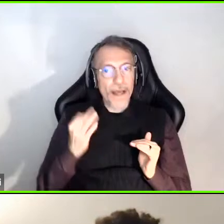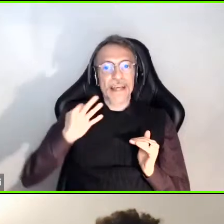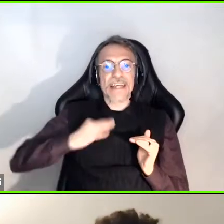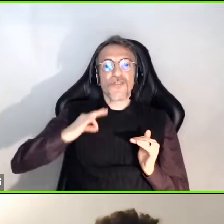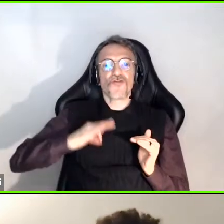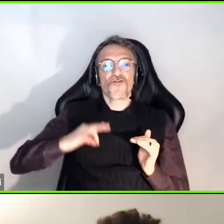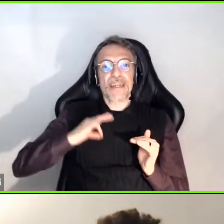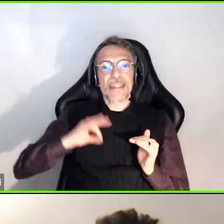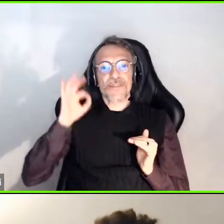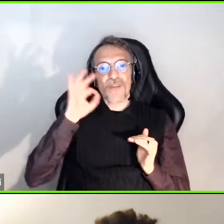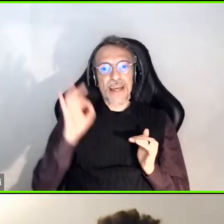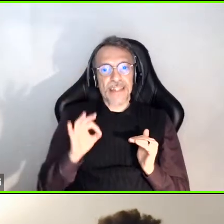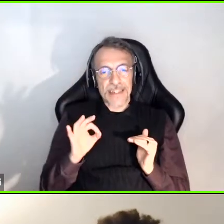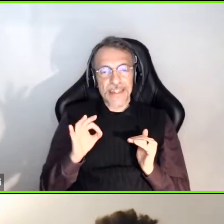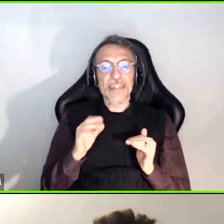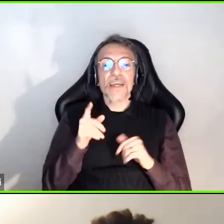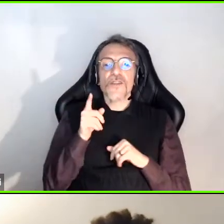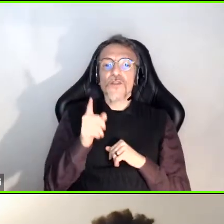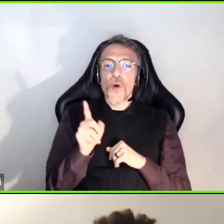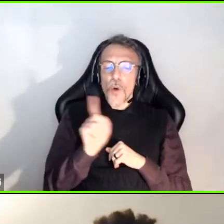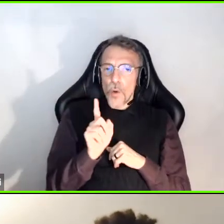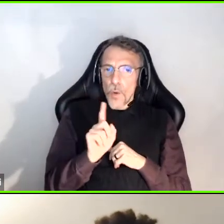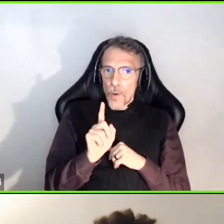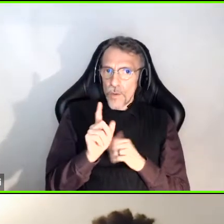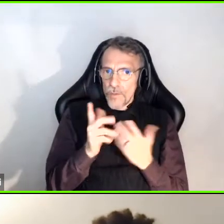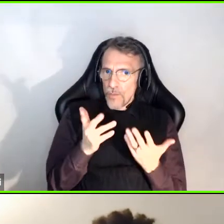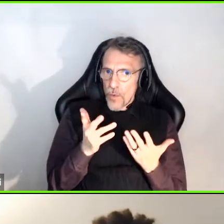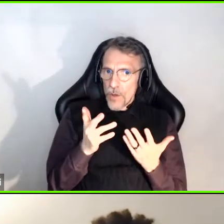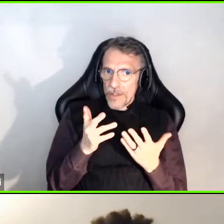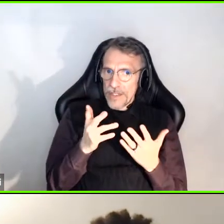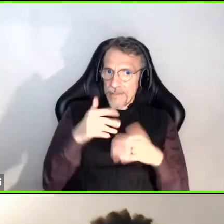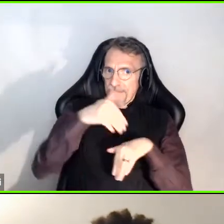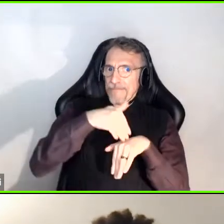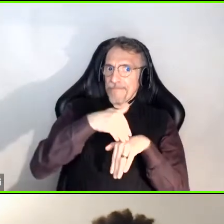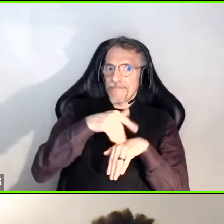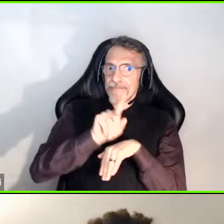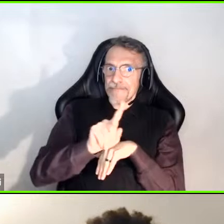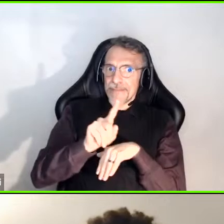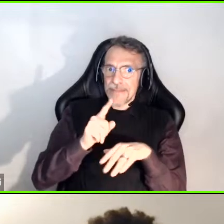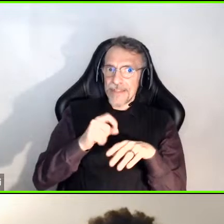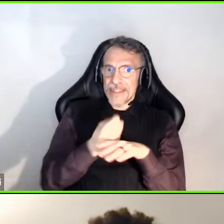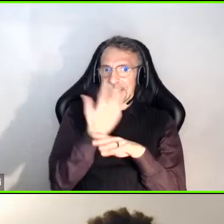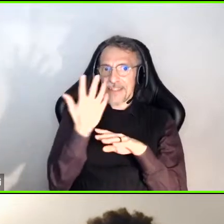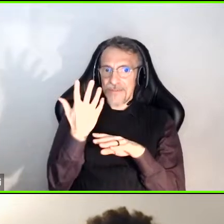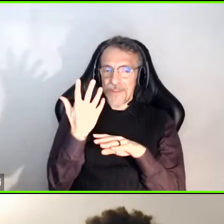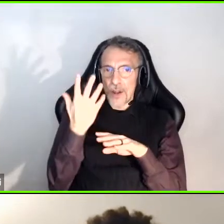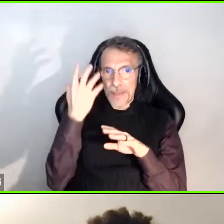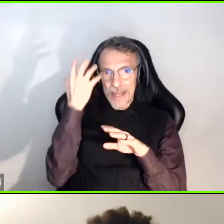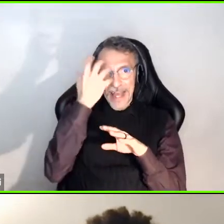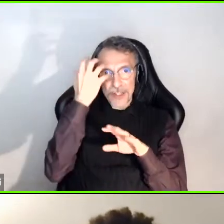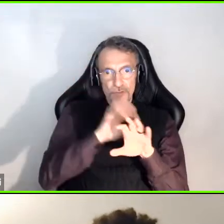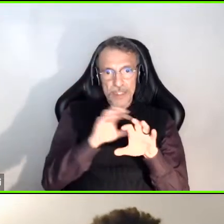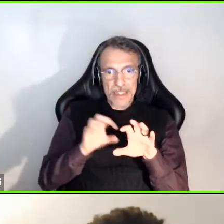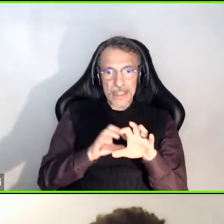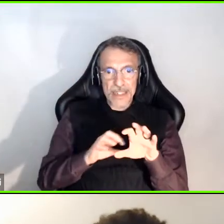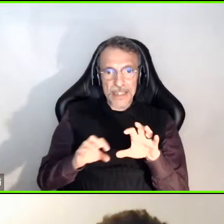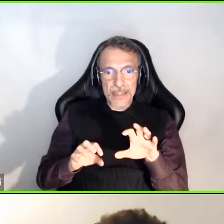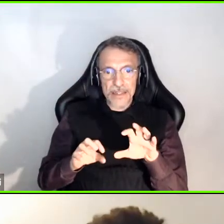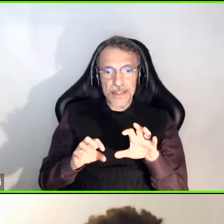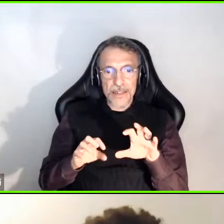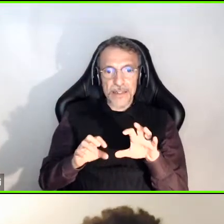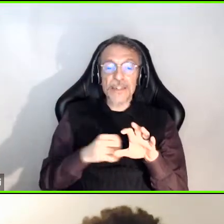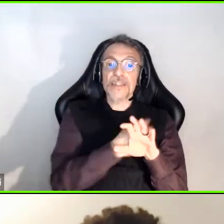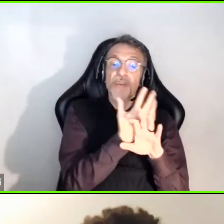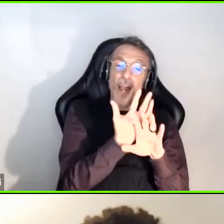Globally, really, what will be the effect of extended low interest rates in the in the developed countries, on both developed